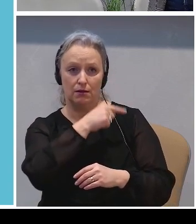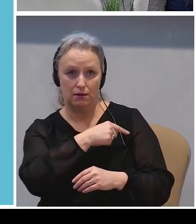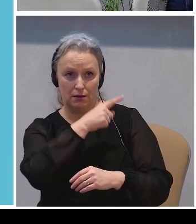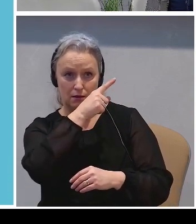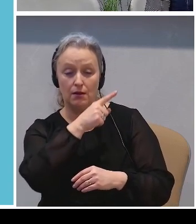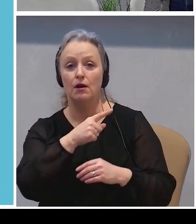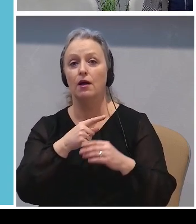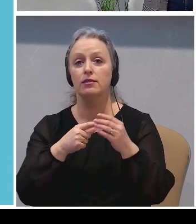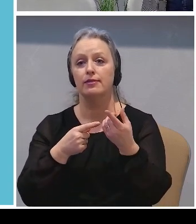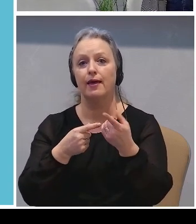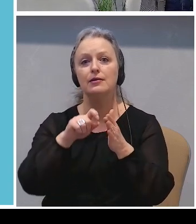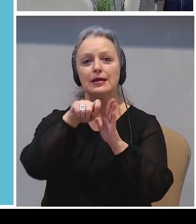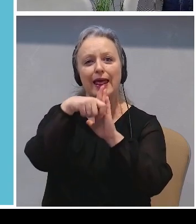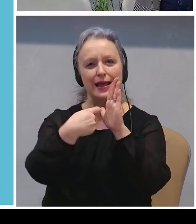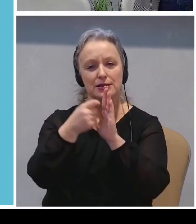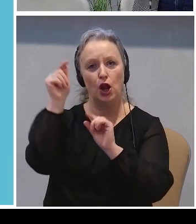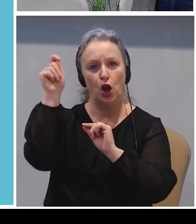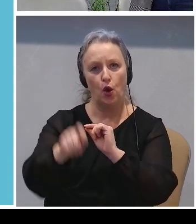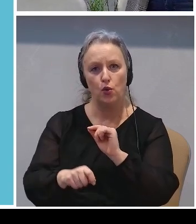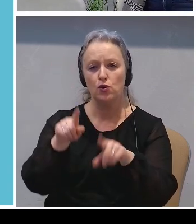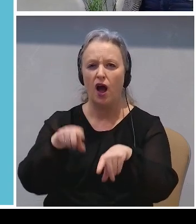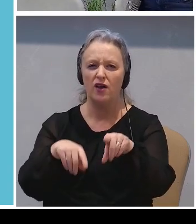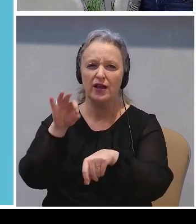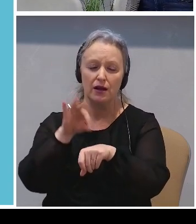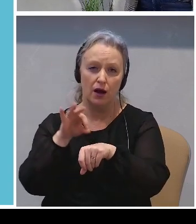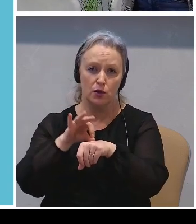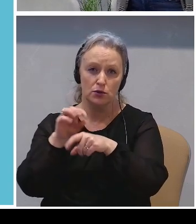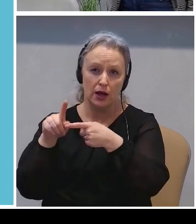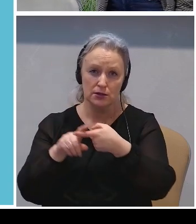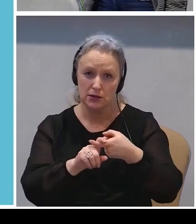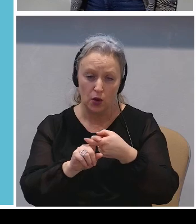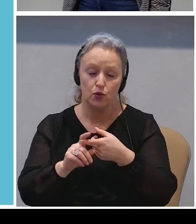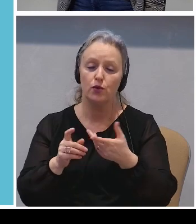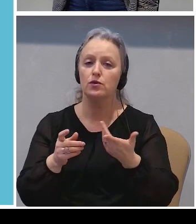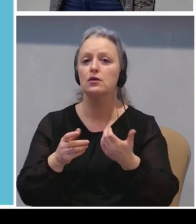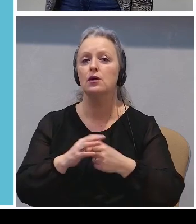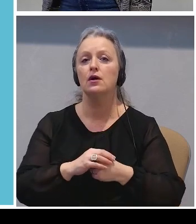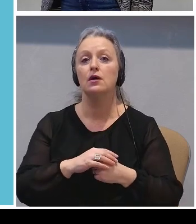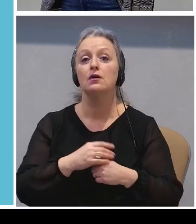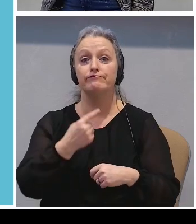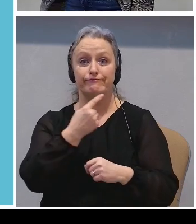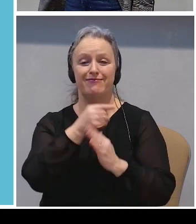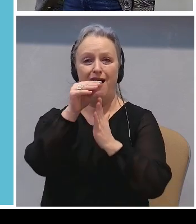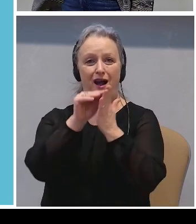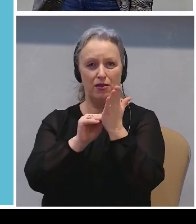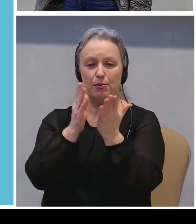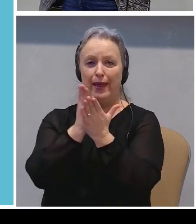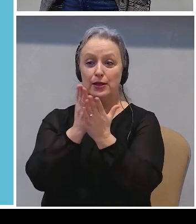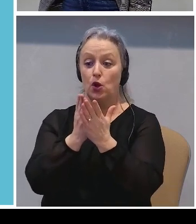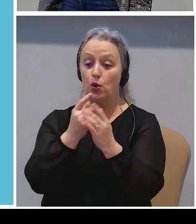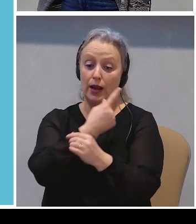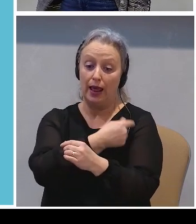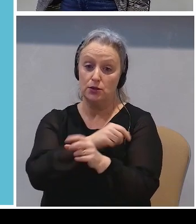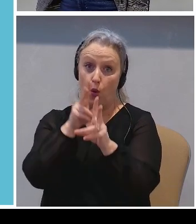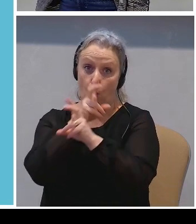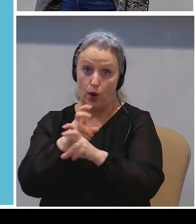that is interested in finding a specific patient for a clinical trials find the patient through these registries. They have been developed with standards that were